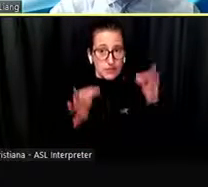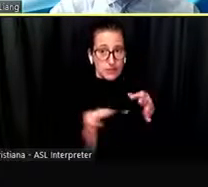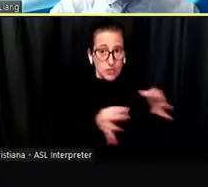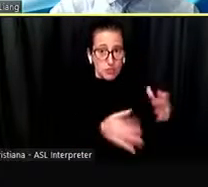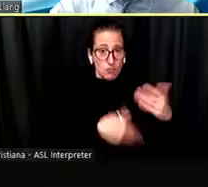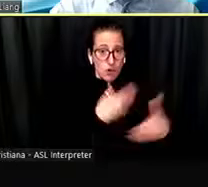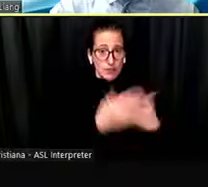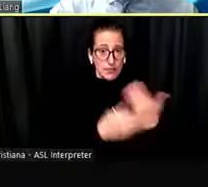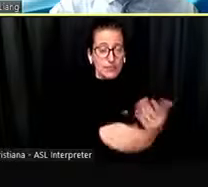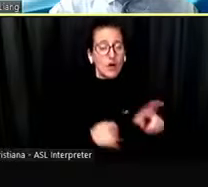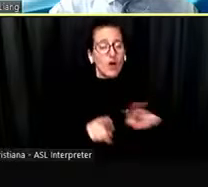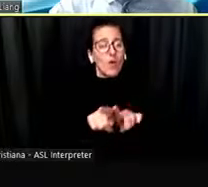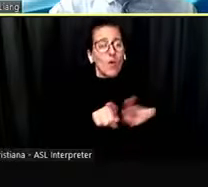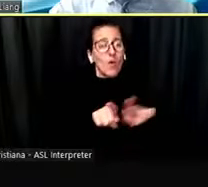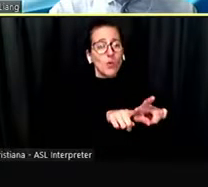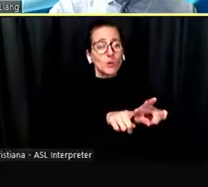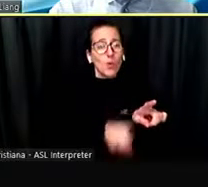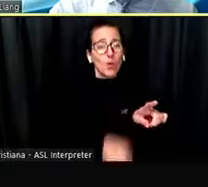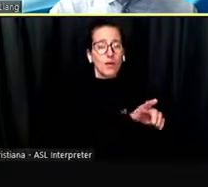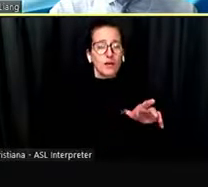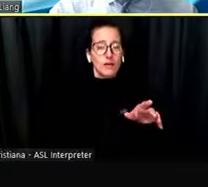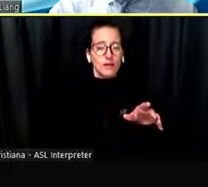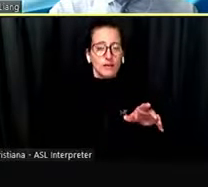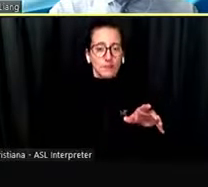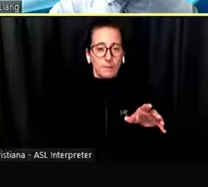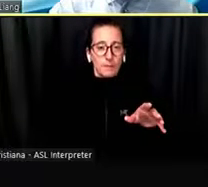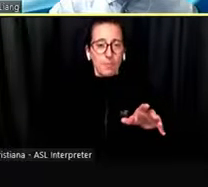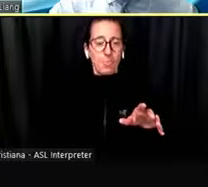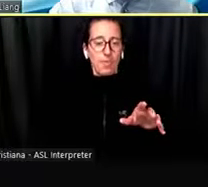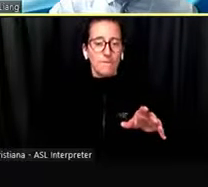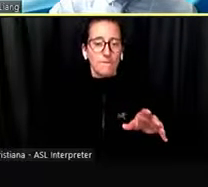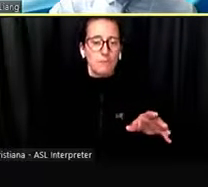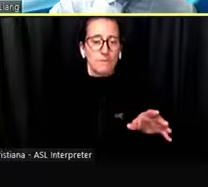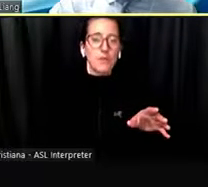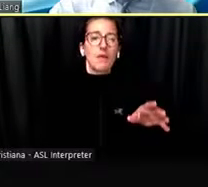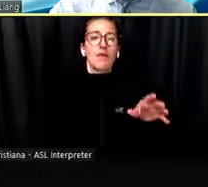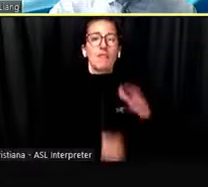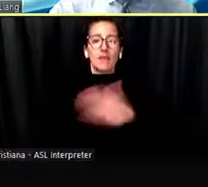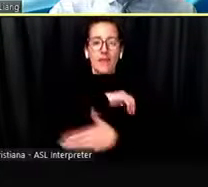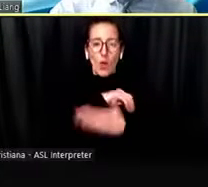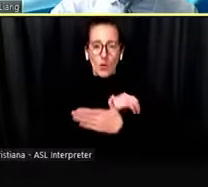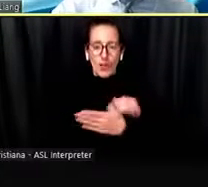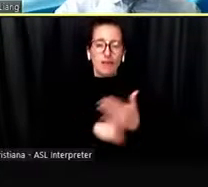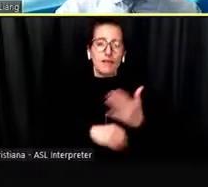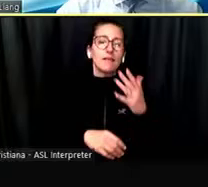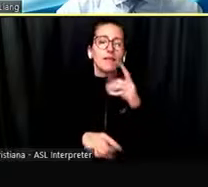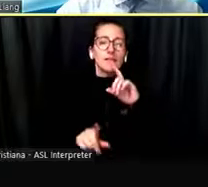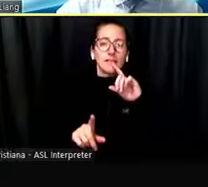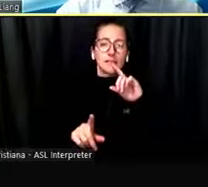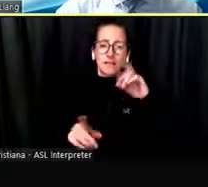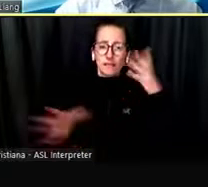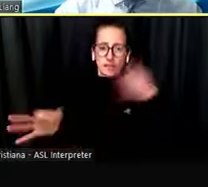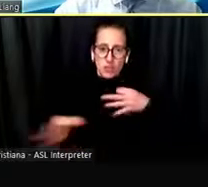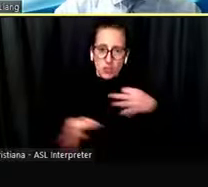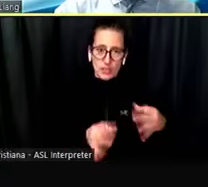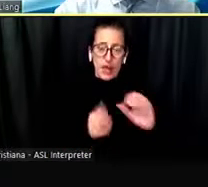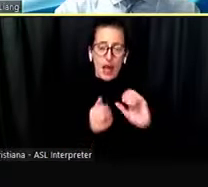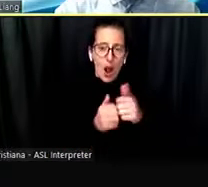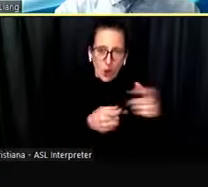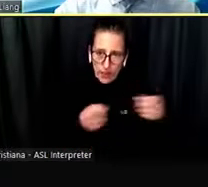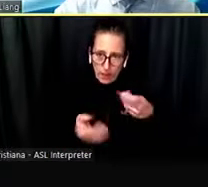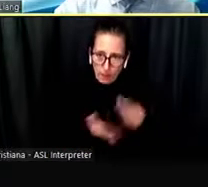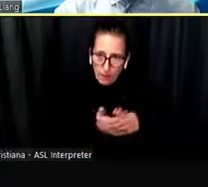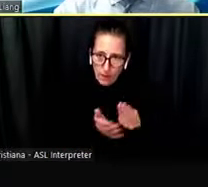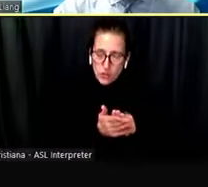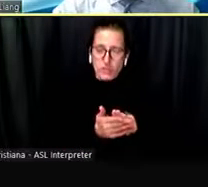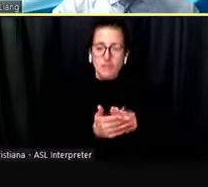as the establishment of the county to decide on how do we handle our budget, including having a CFO, having a treasurer,